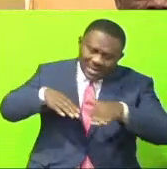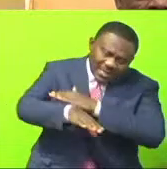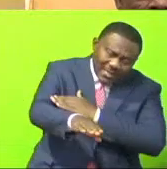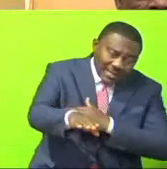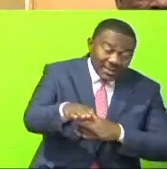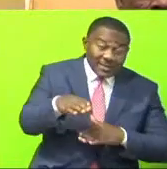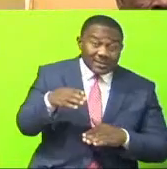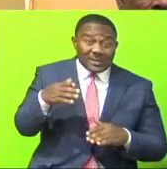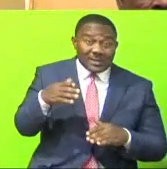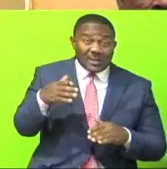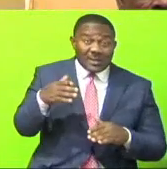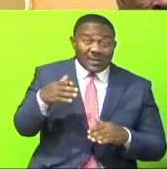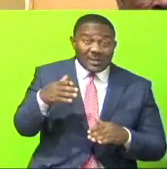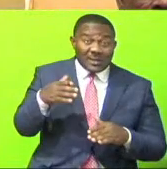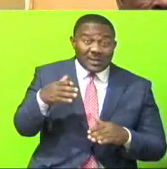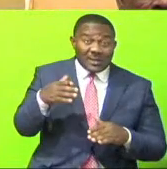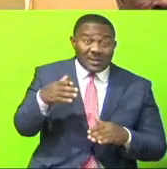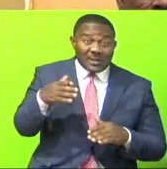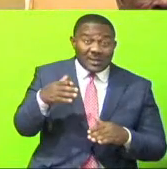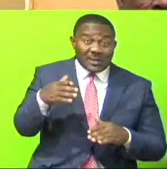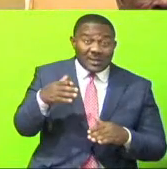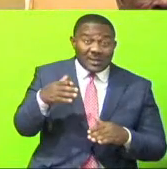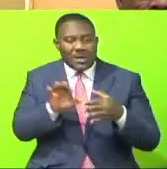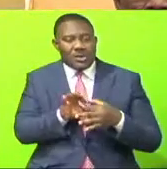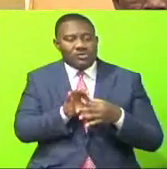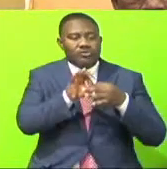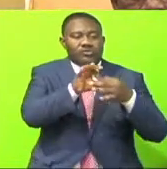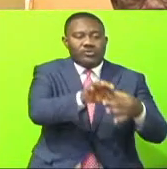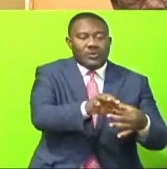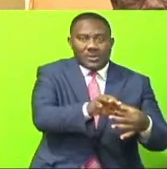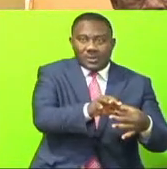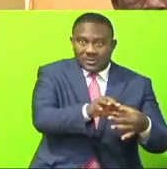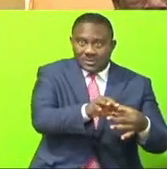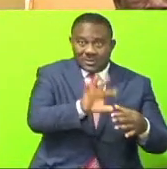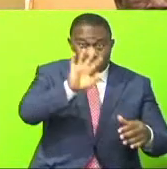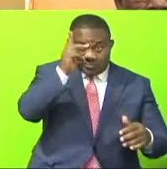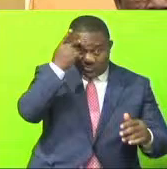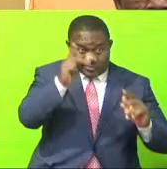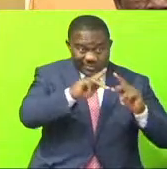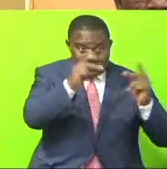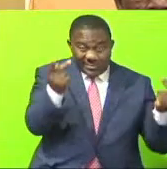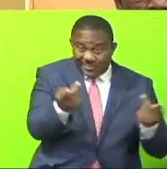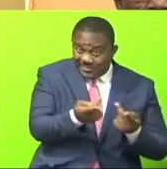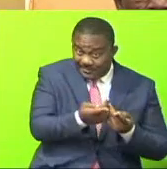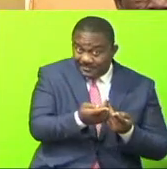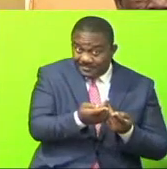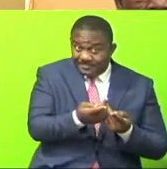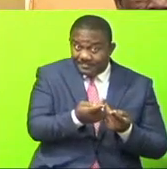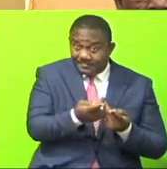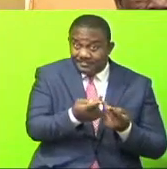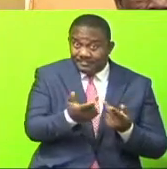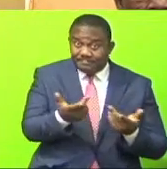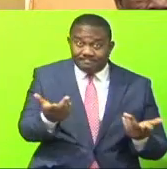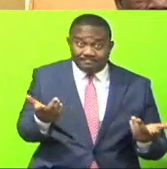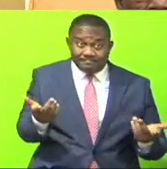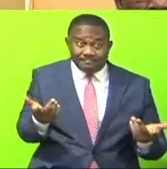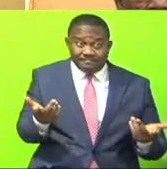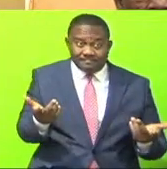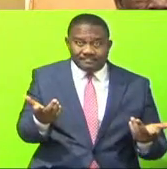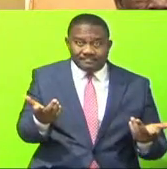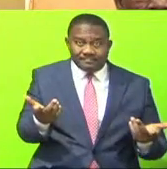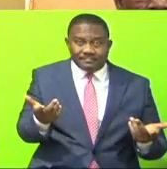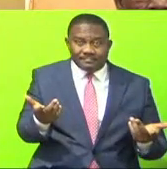of Parliament, and during the pendency of this Parliament, you go and join a political party, and you file